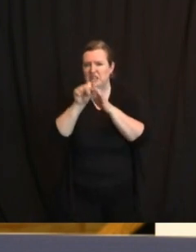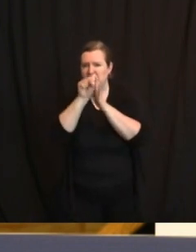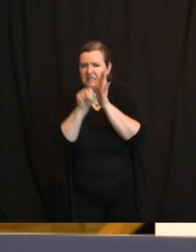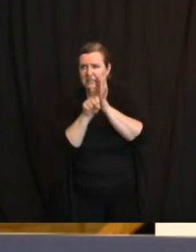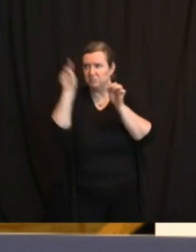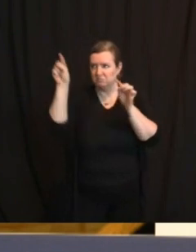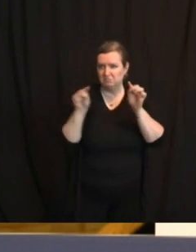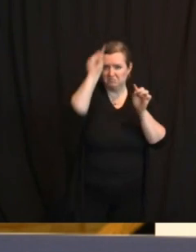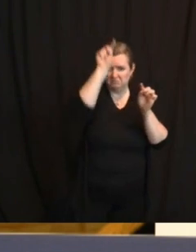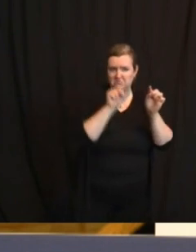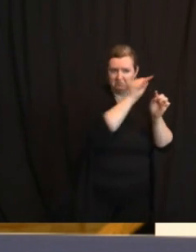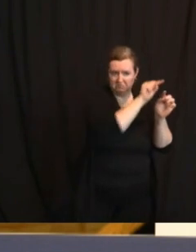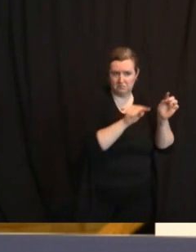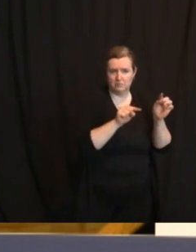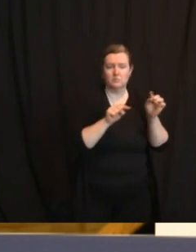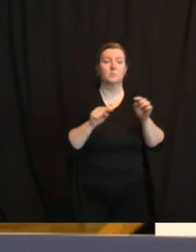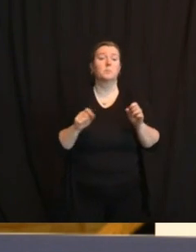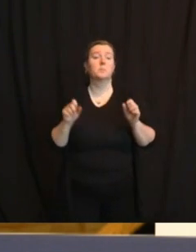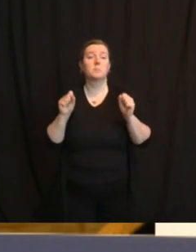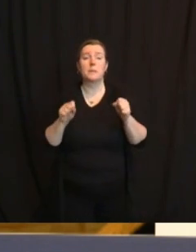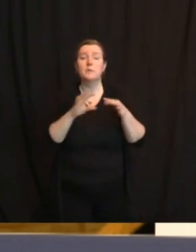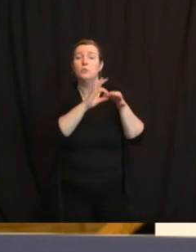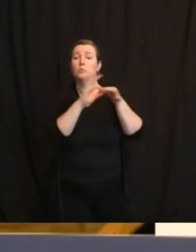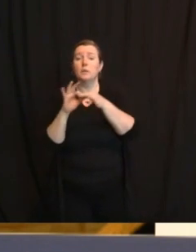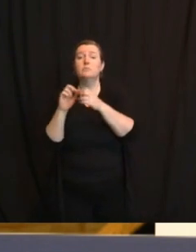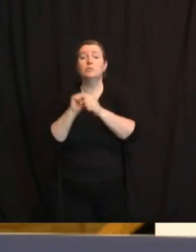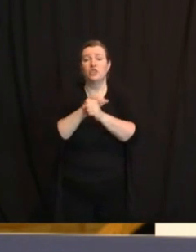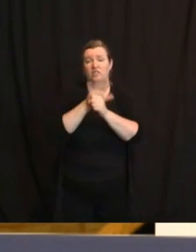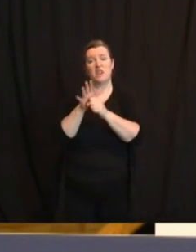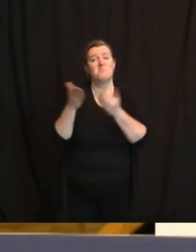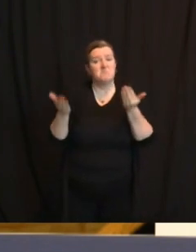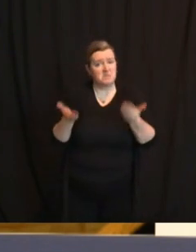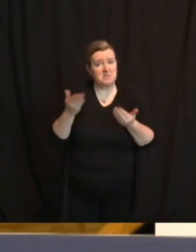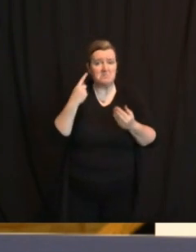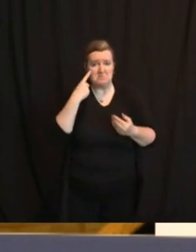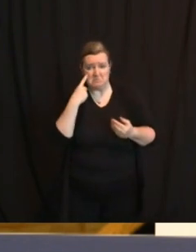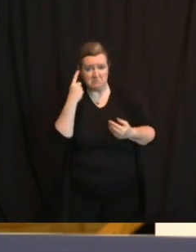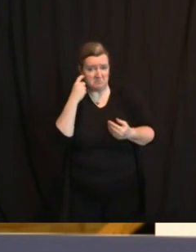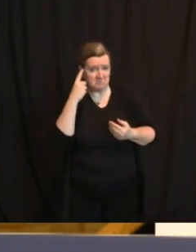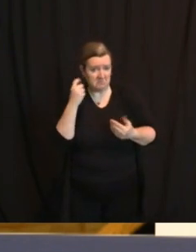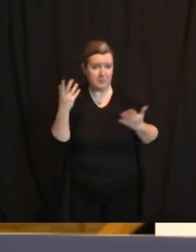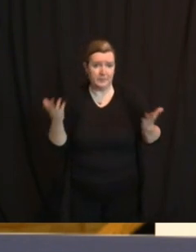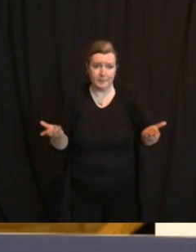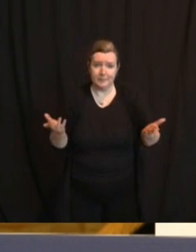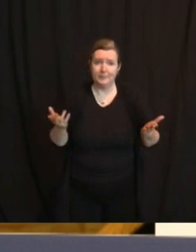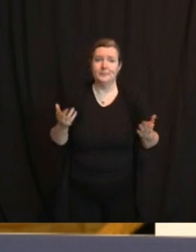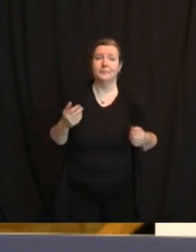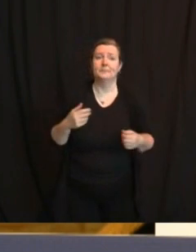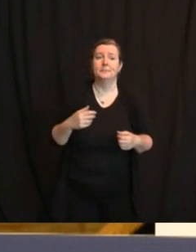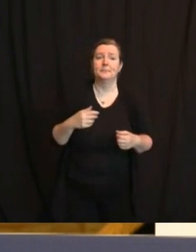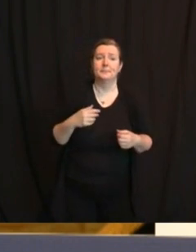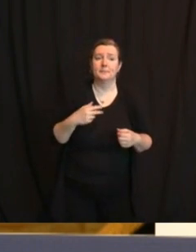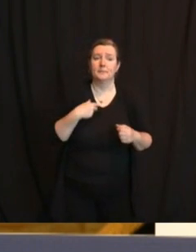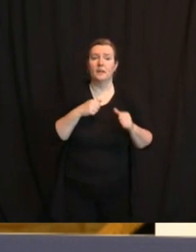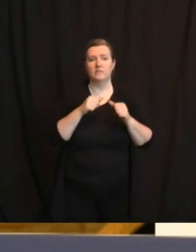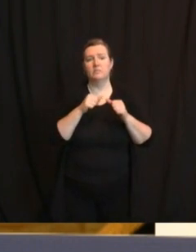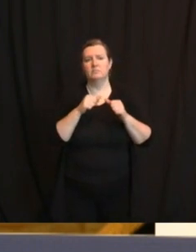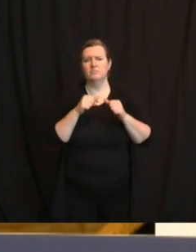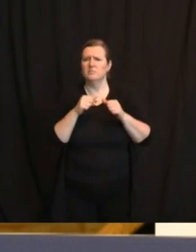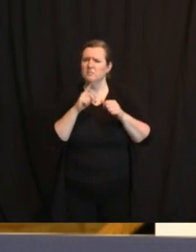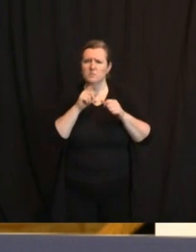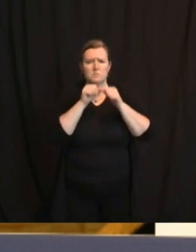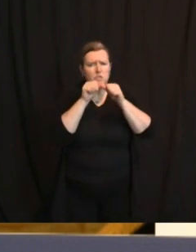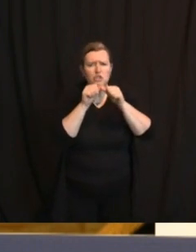be associated with COVID-19. Cases characterized by persistent fever and features of Kawasaki